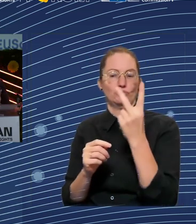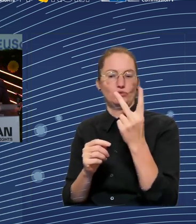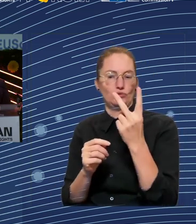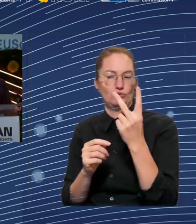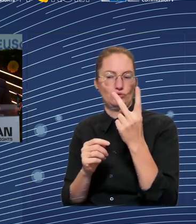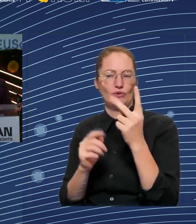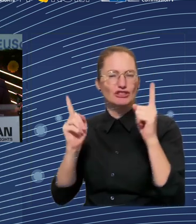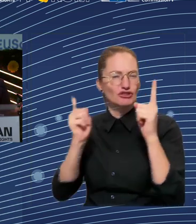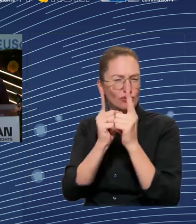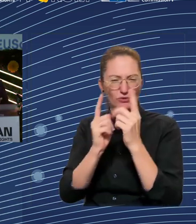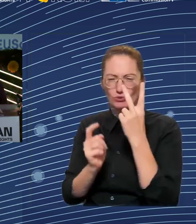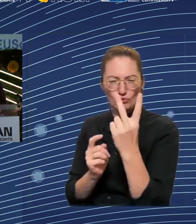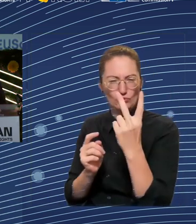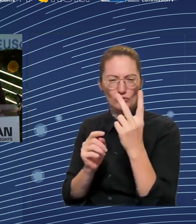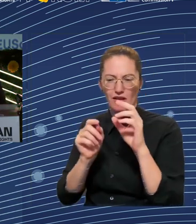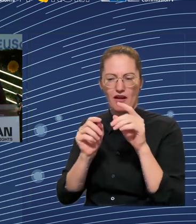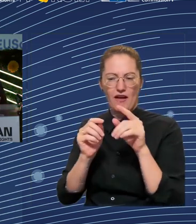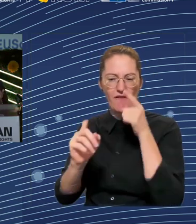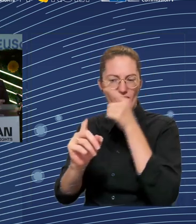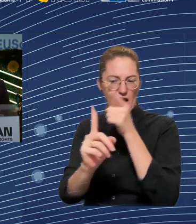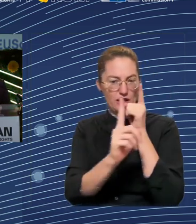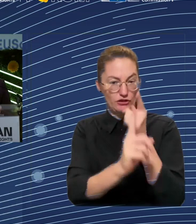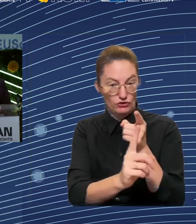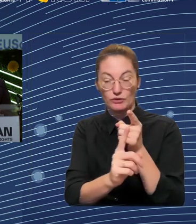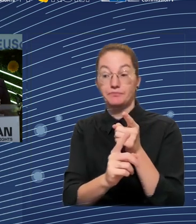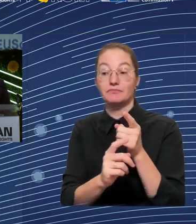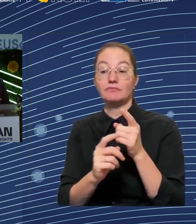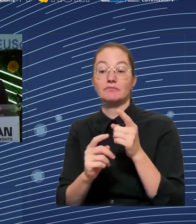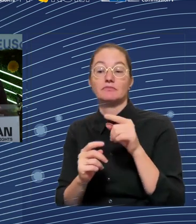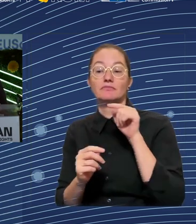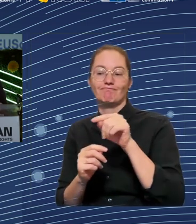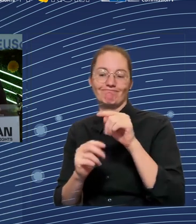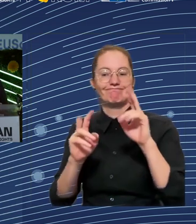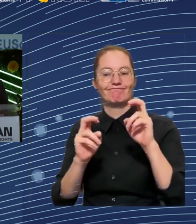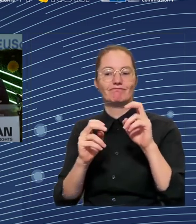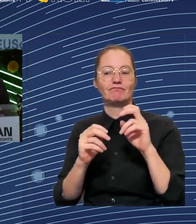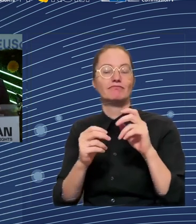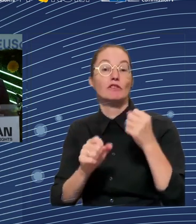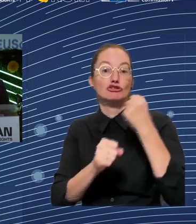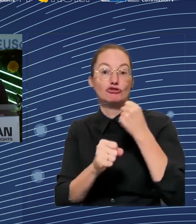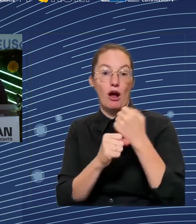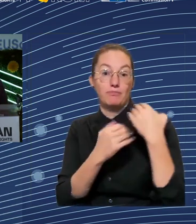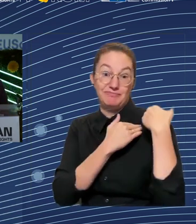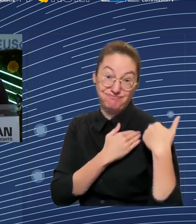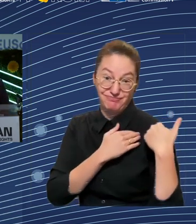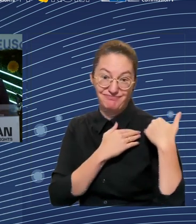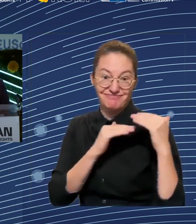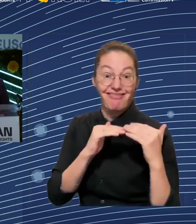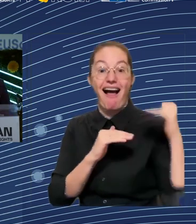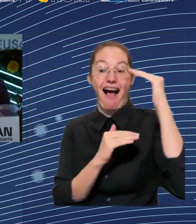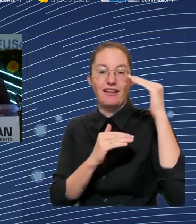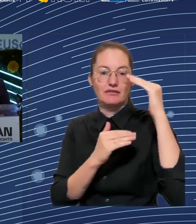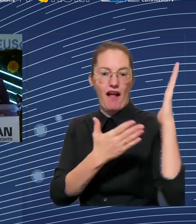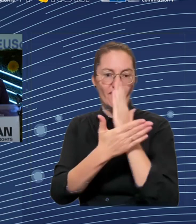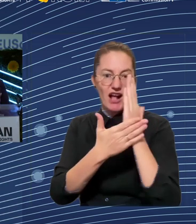experiencing three factors, namely higher job strain, lower earnings, and higher prevalence of non-standard contracts. And these were identified